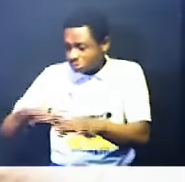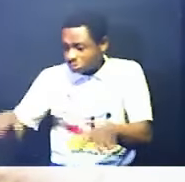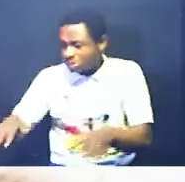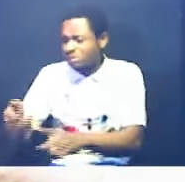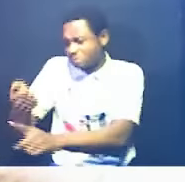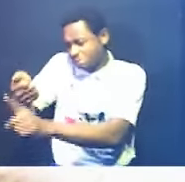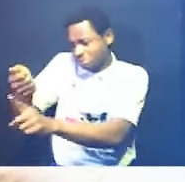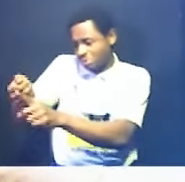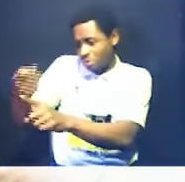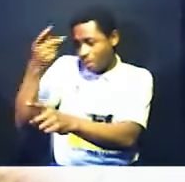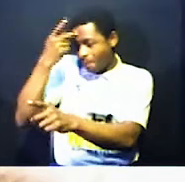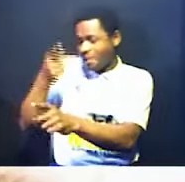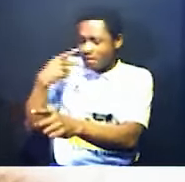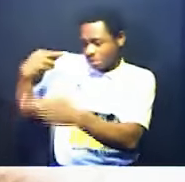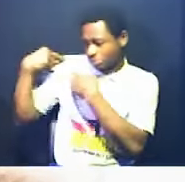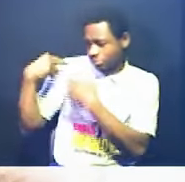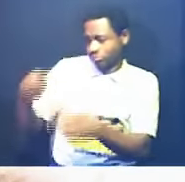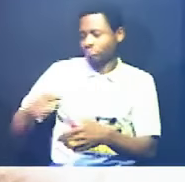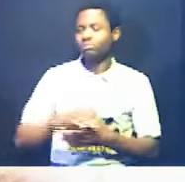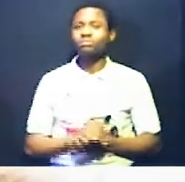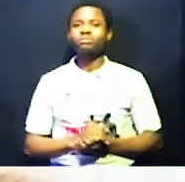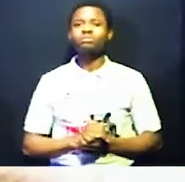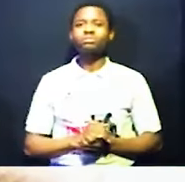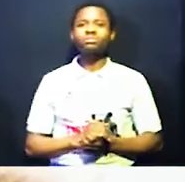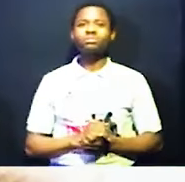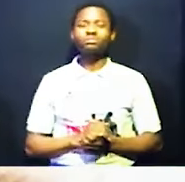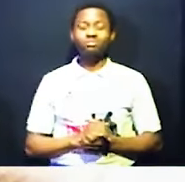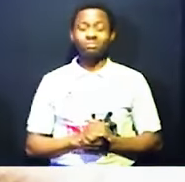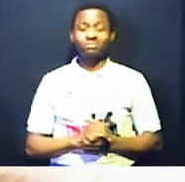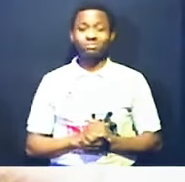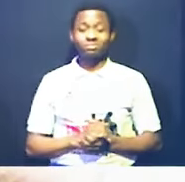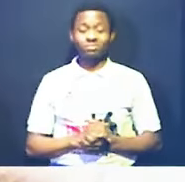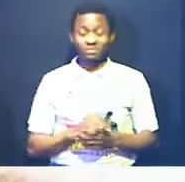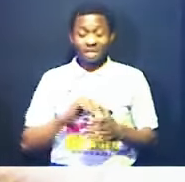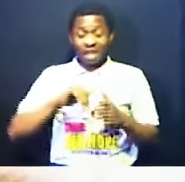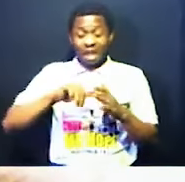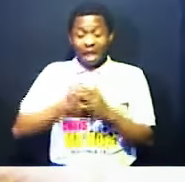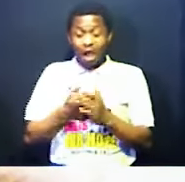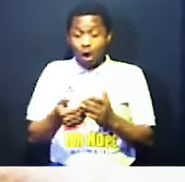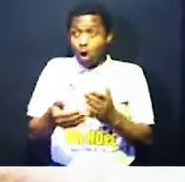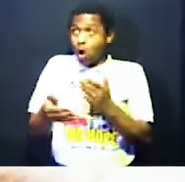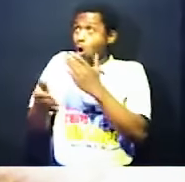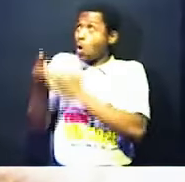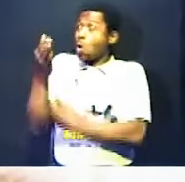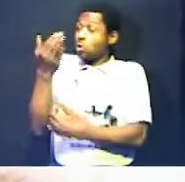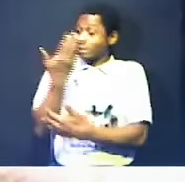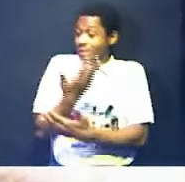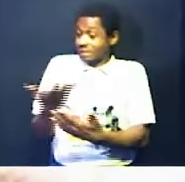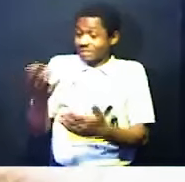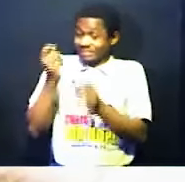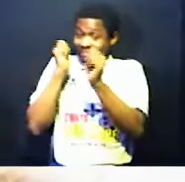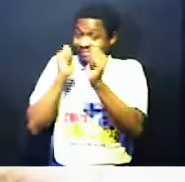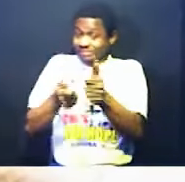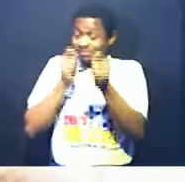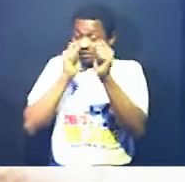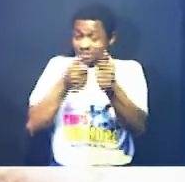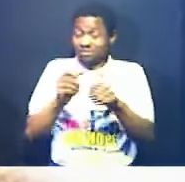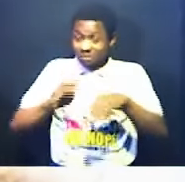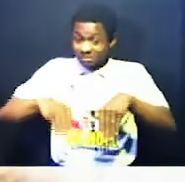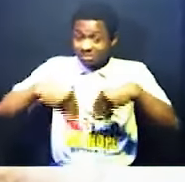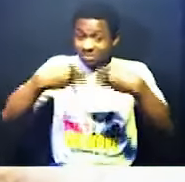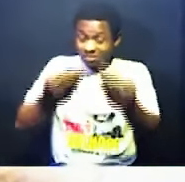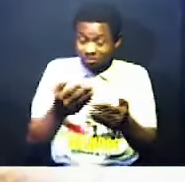How they handled God's heritage. He, God, graciously gifted